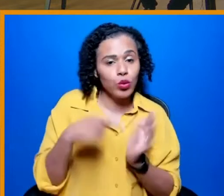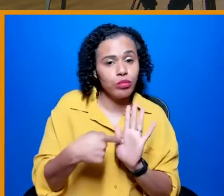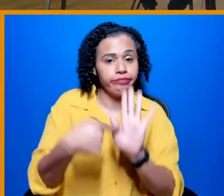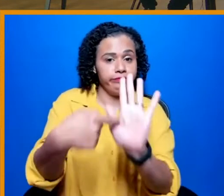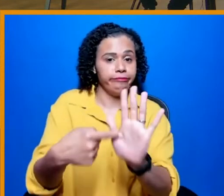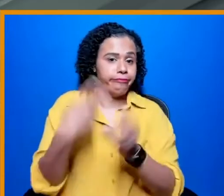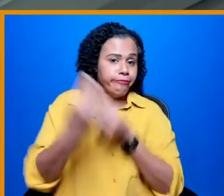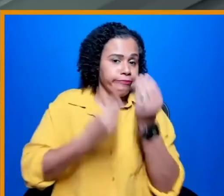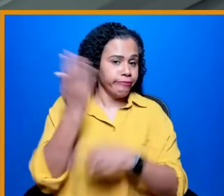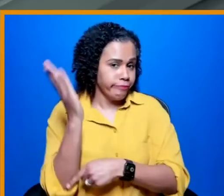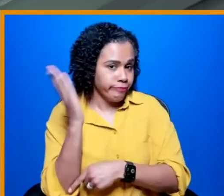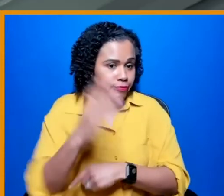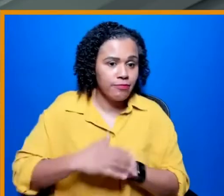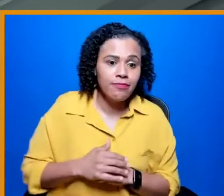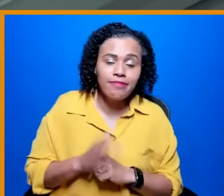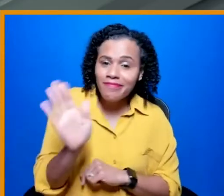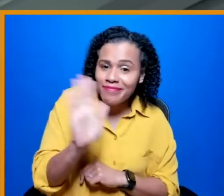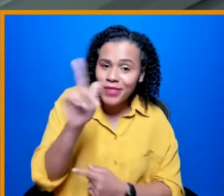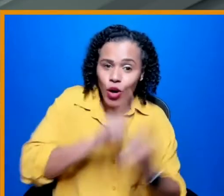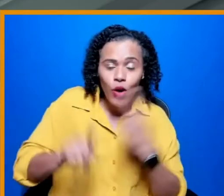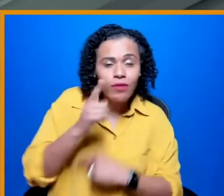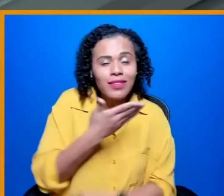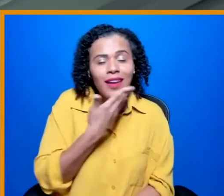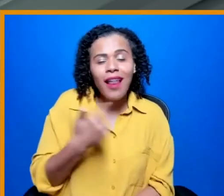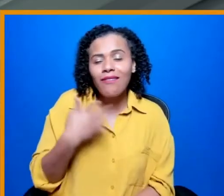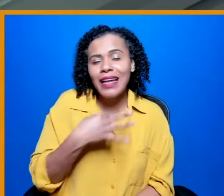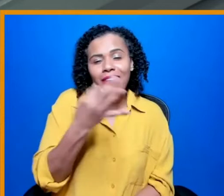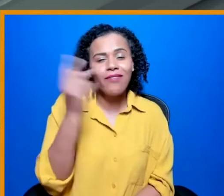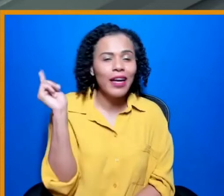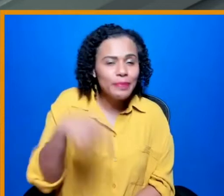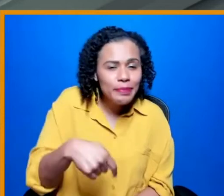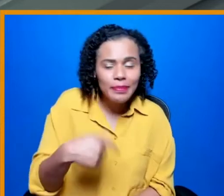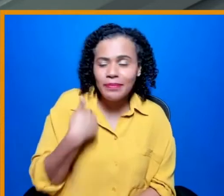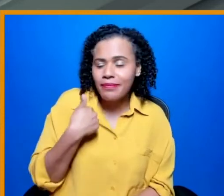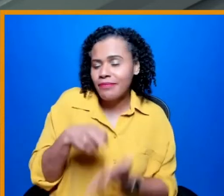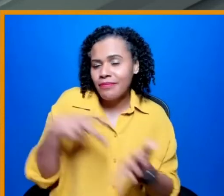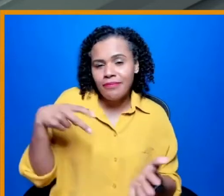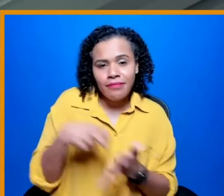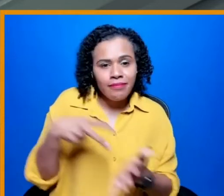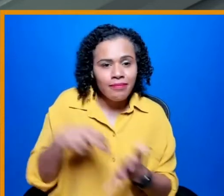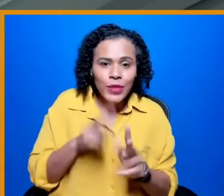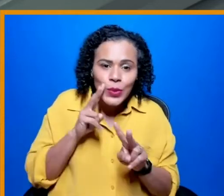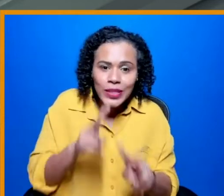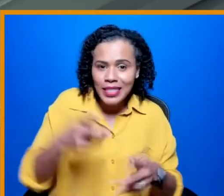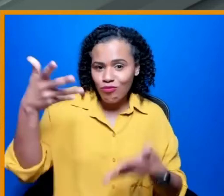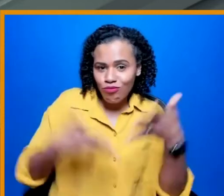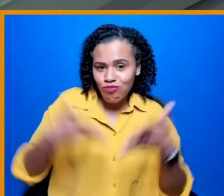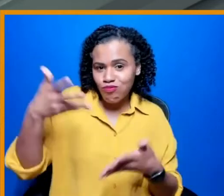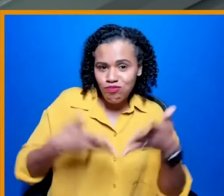Hello, conference. It's nice to be back. And I am delighted to see our BSL sign